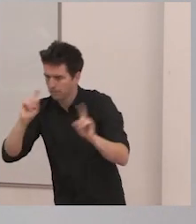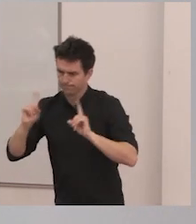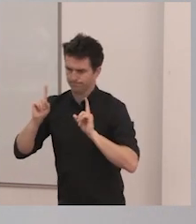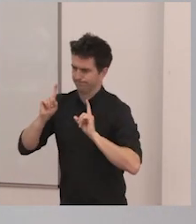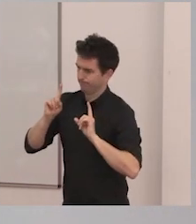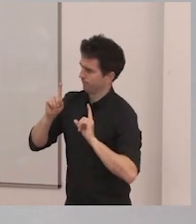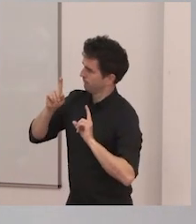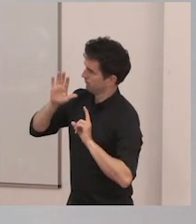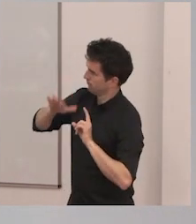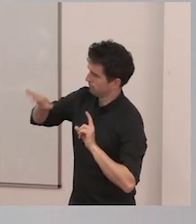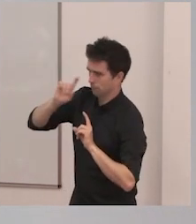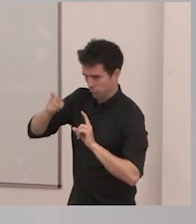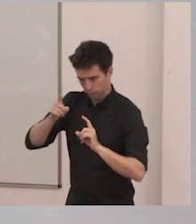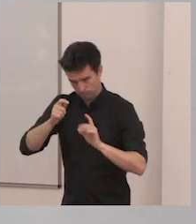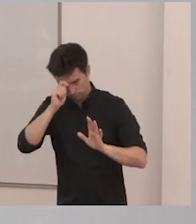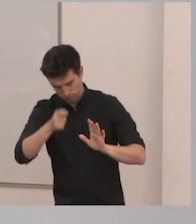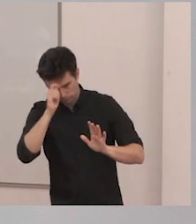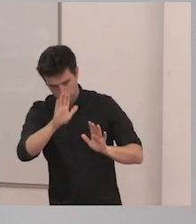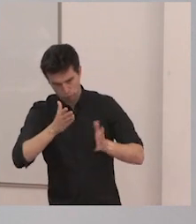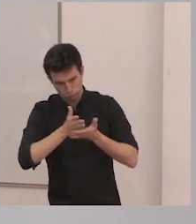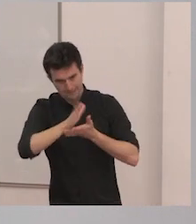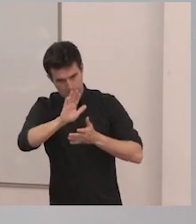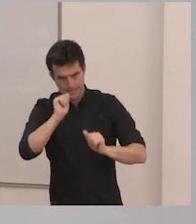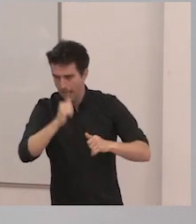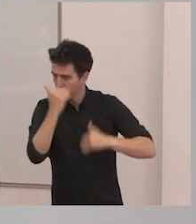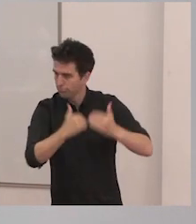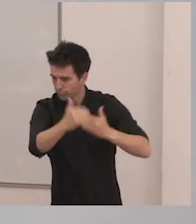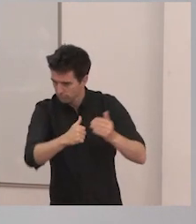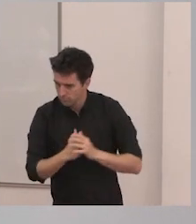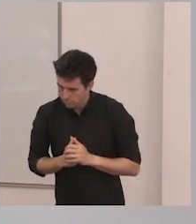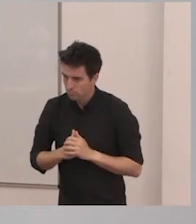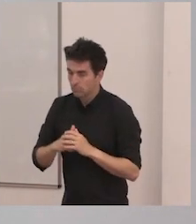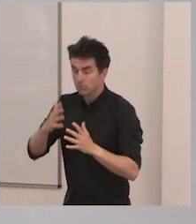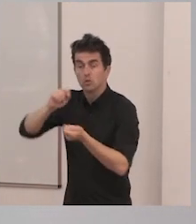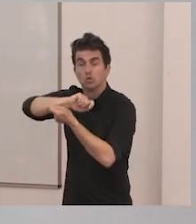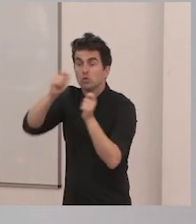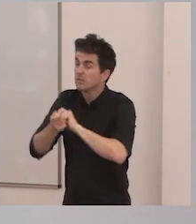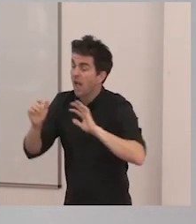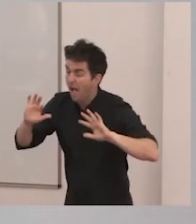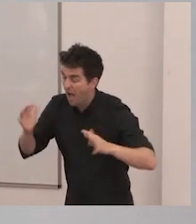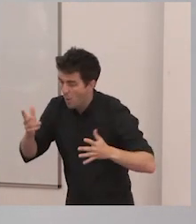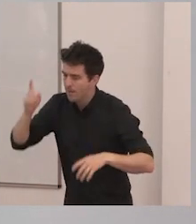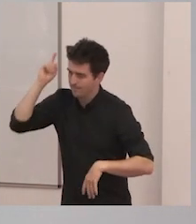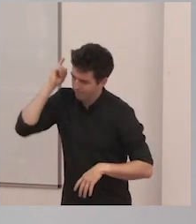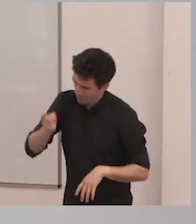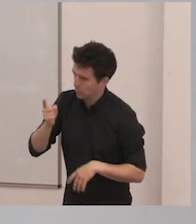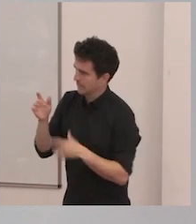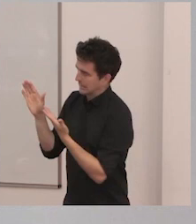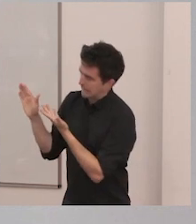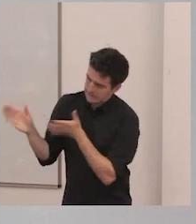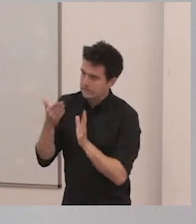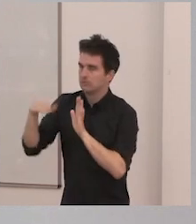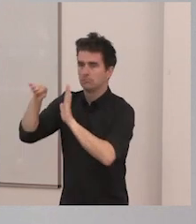disabilities to make their own decisions, in establishing supported decision-making mechanisms and